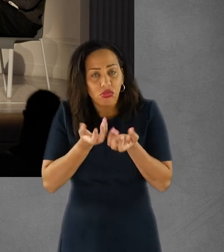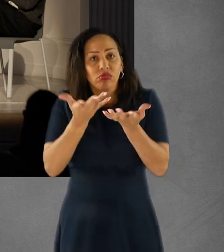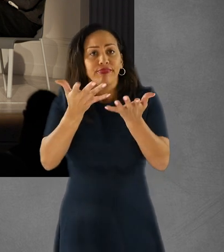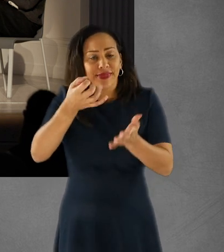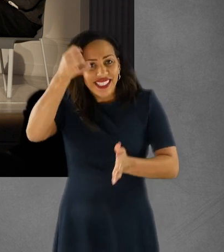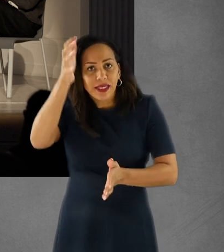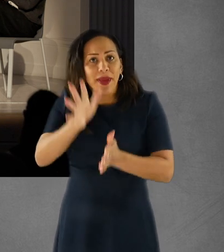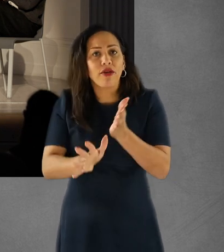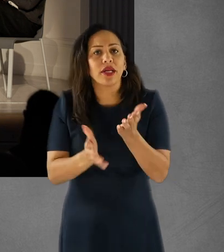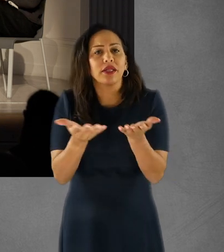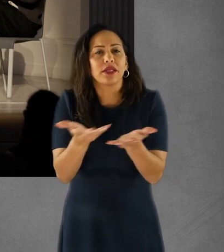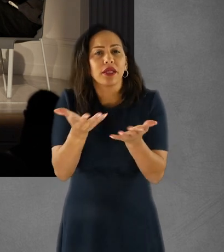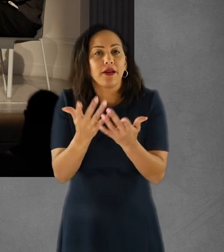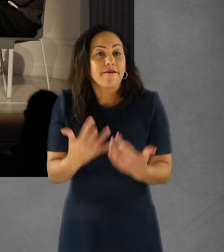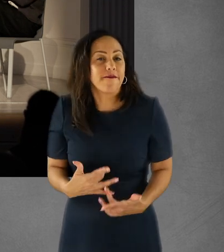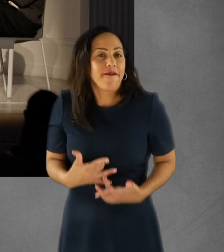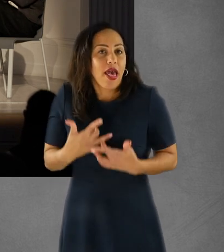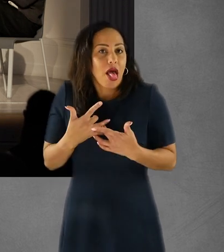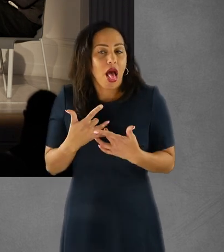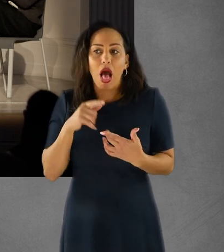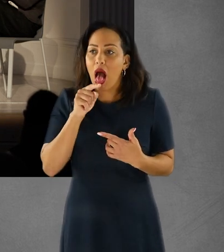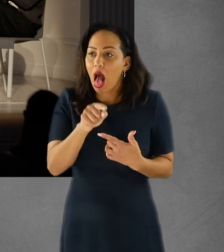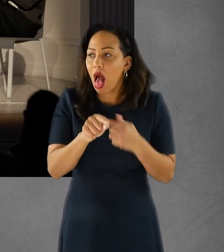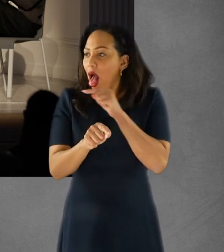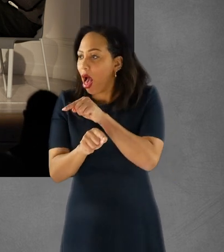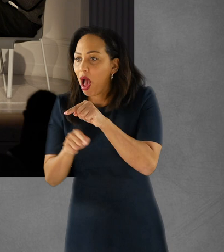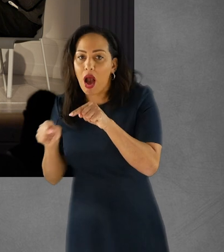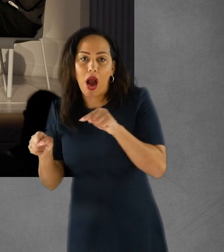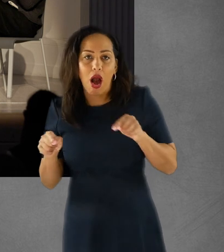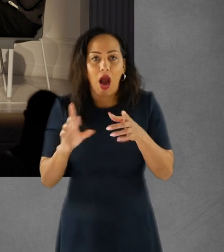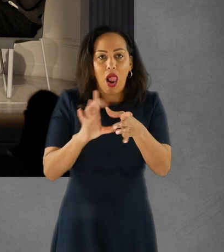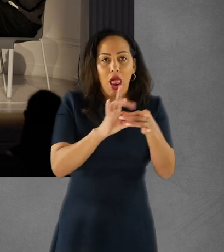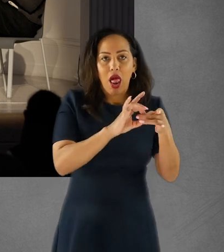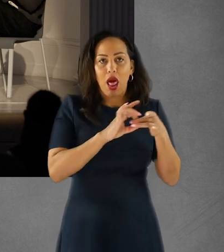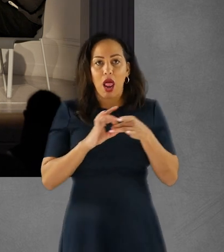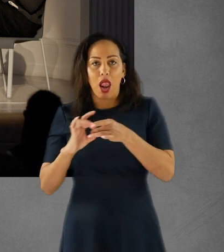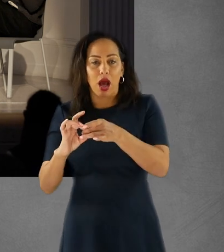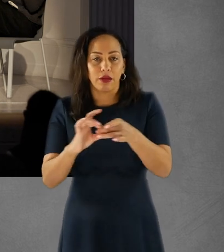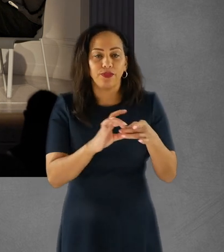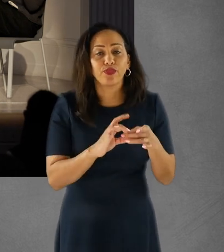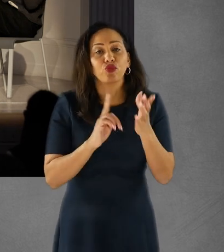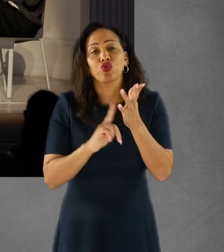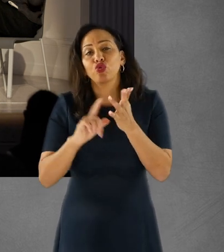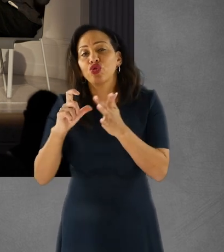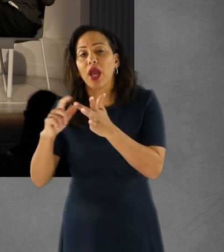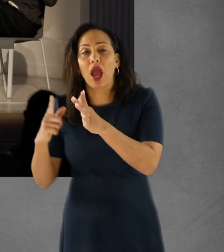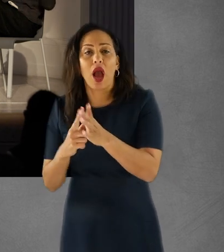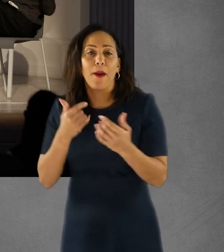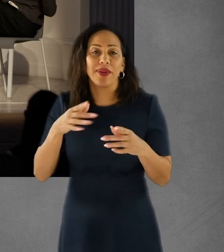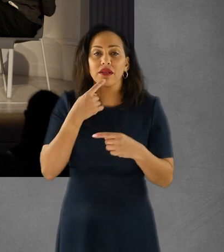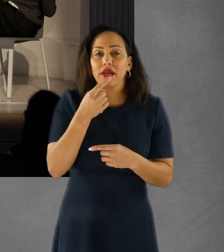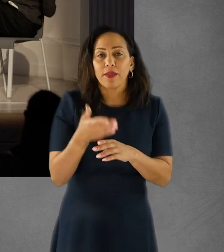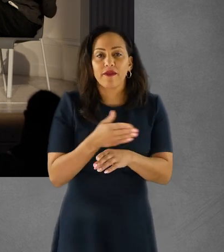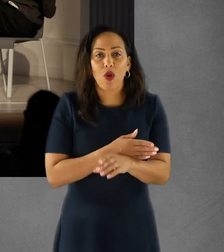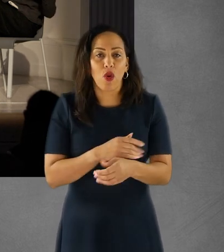complexities. Well, yeah, I was going to ask, Lucia touched on this before, about this relationship between, let's say,